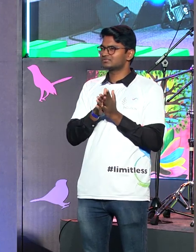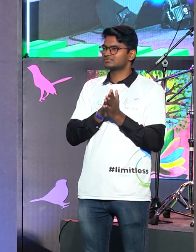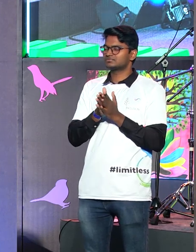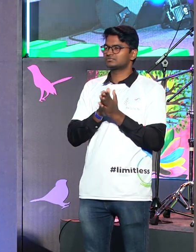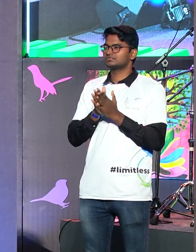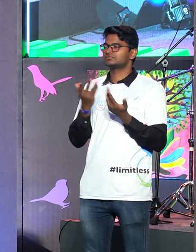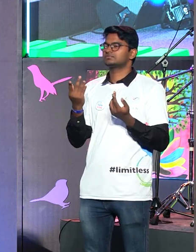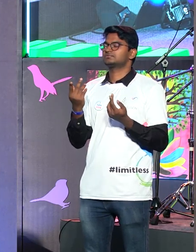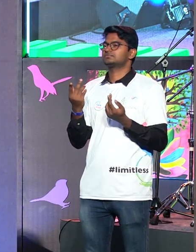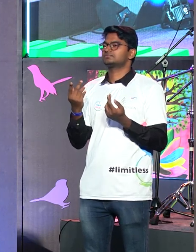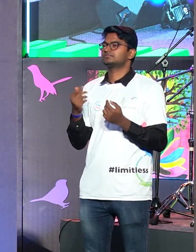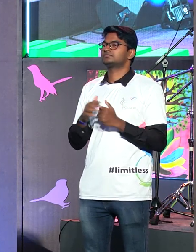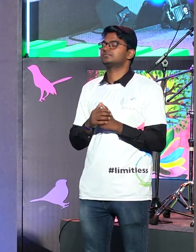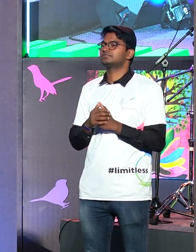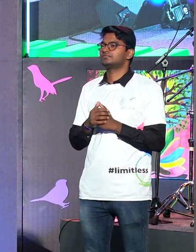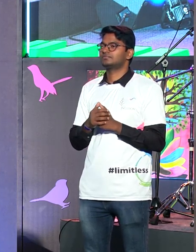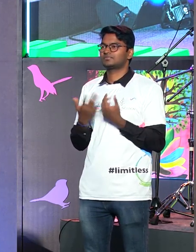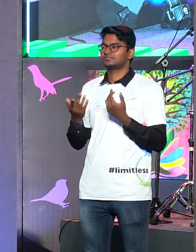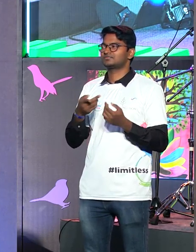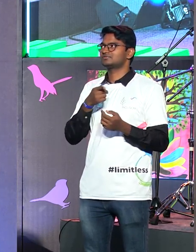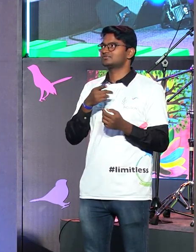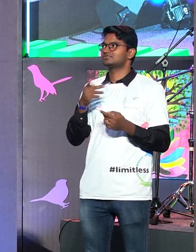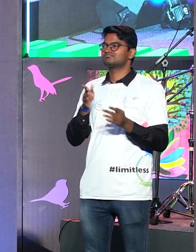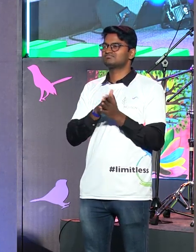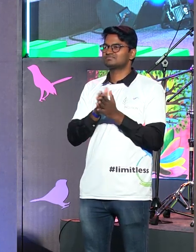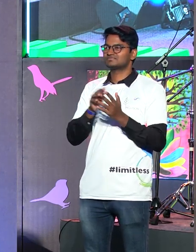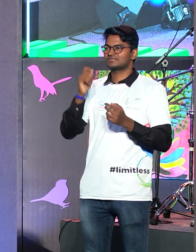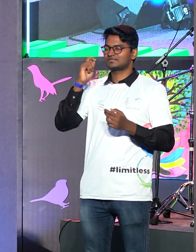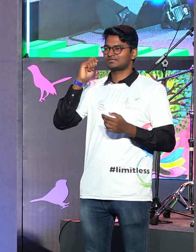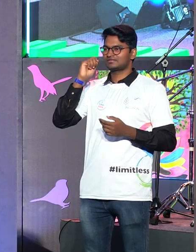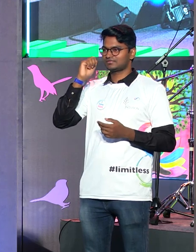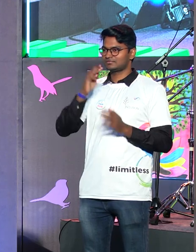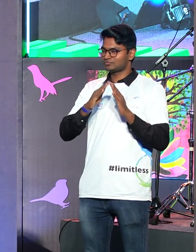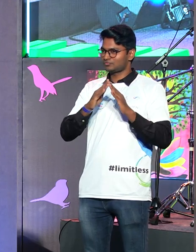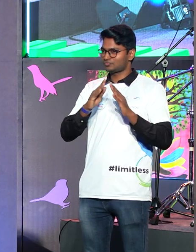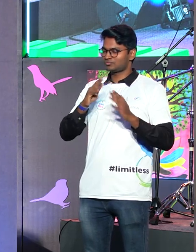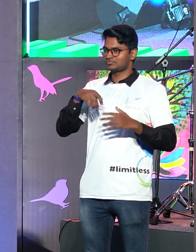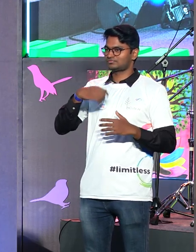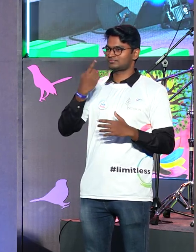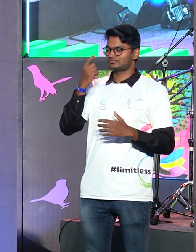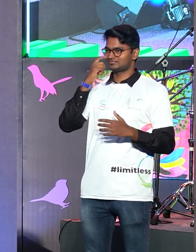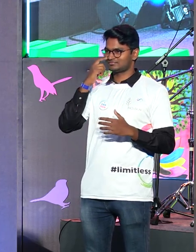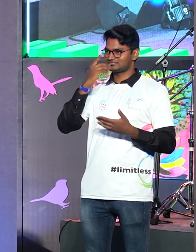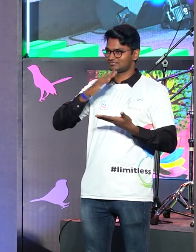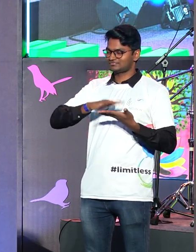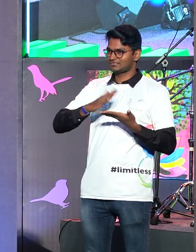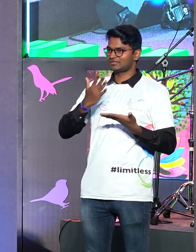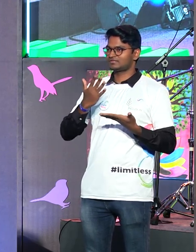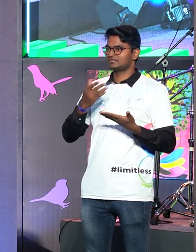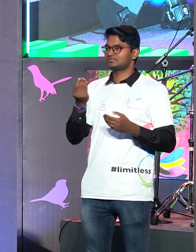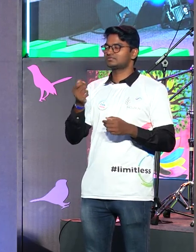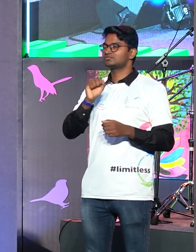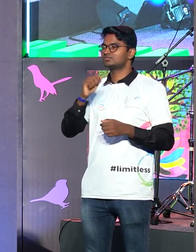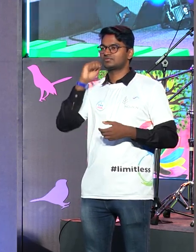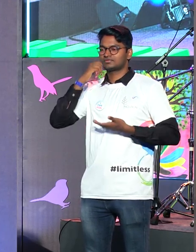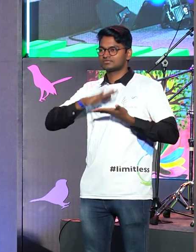really interested in the regular women, you know, who are housewives who take beatings from their husbands and then go and polish their shoes. So he was quite sort of ruthless in